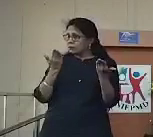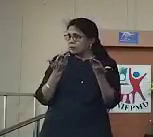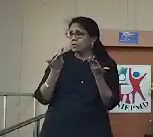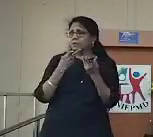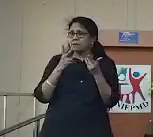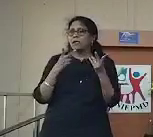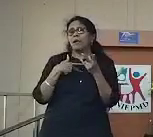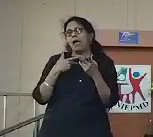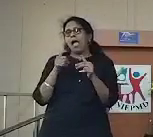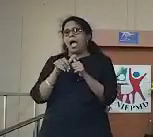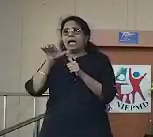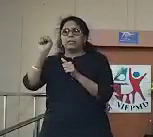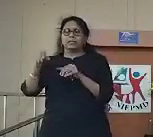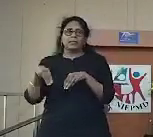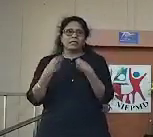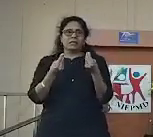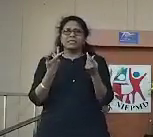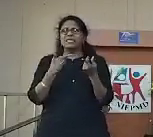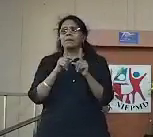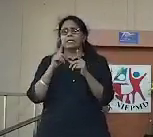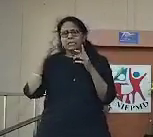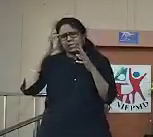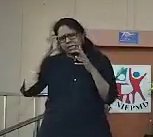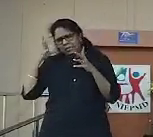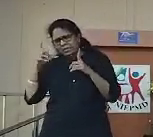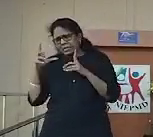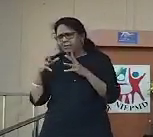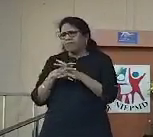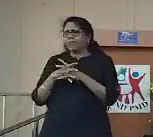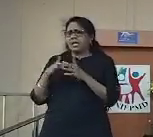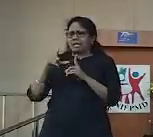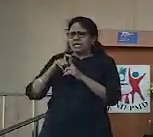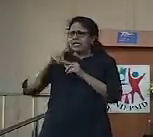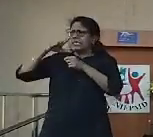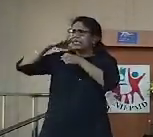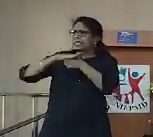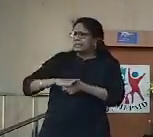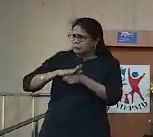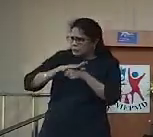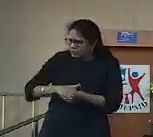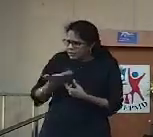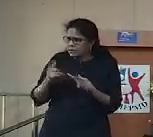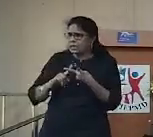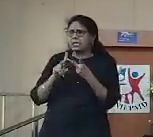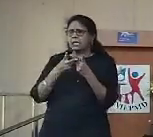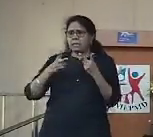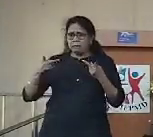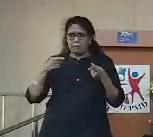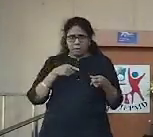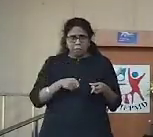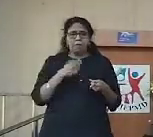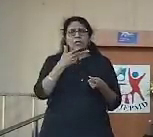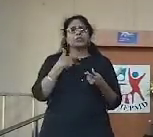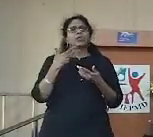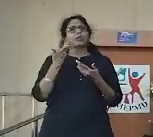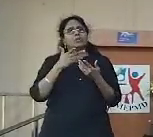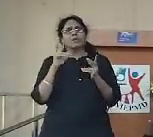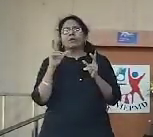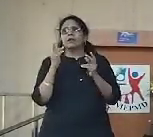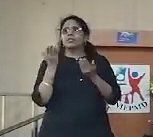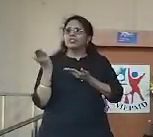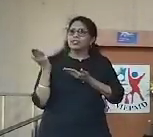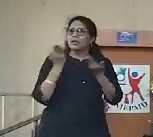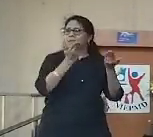have all the depression, anxiety and everything, you need to have certain amount of services for mental health